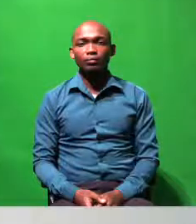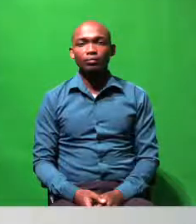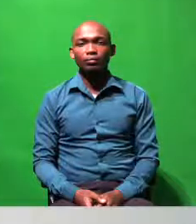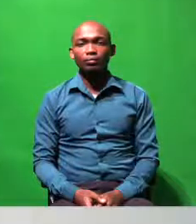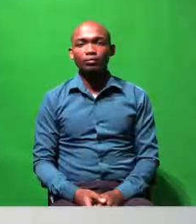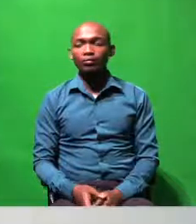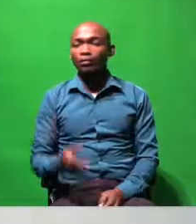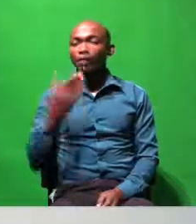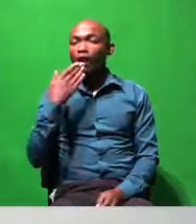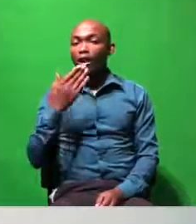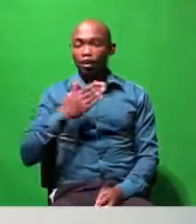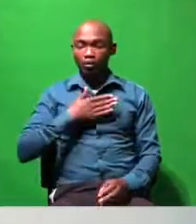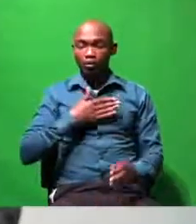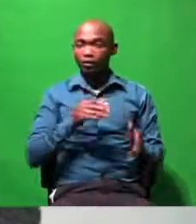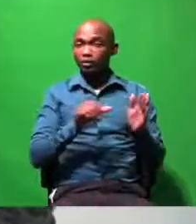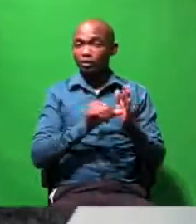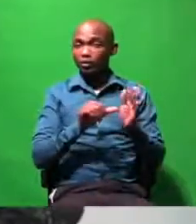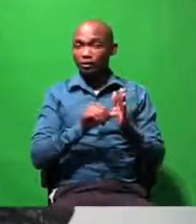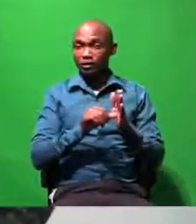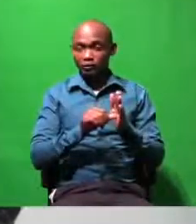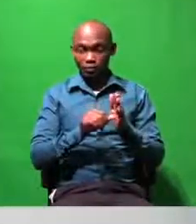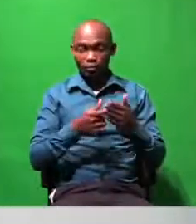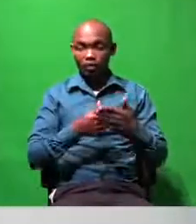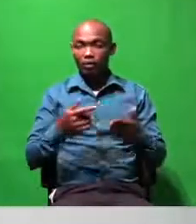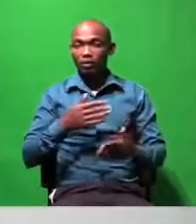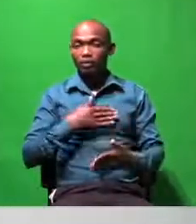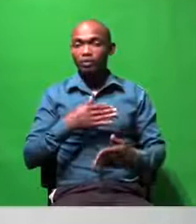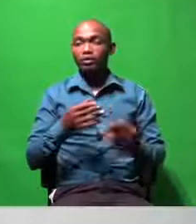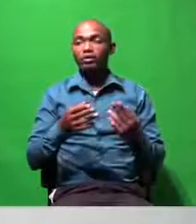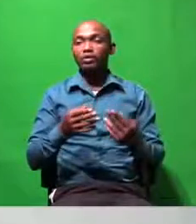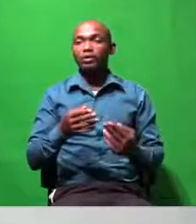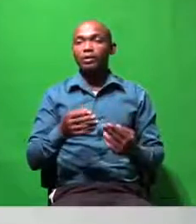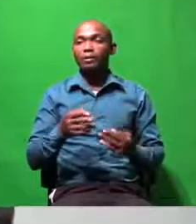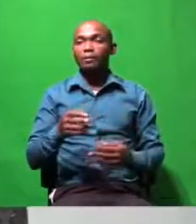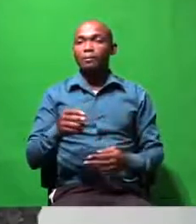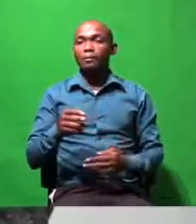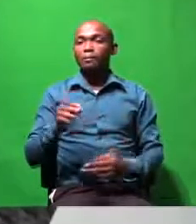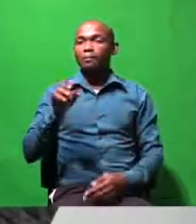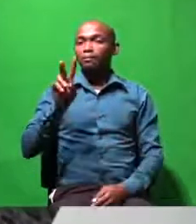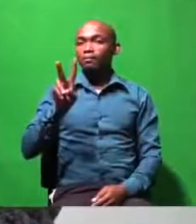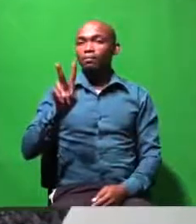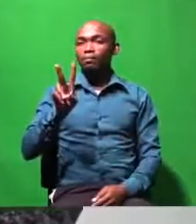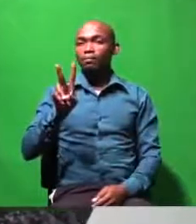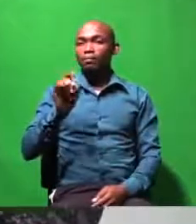Hello, my students. My name is Mr. Victor Tadei Clement. I'm geography teacher.